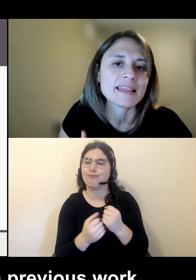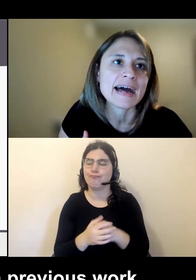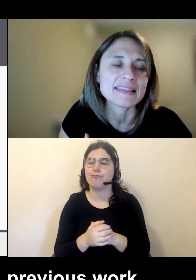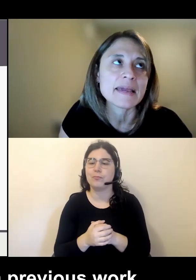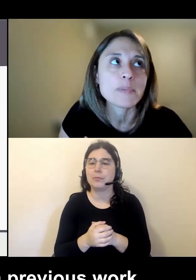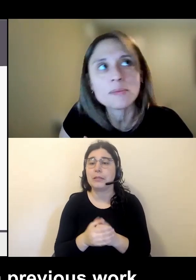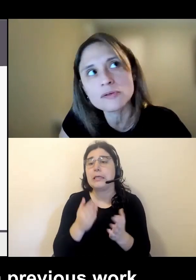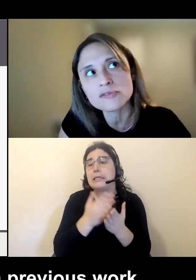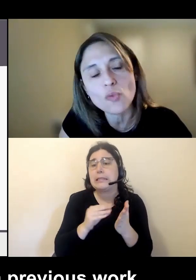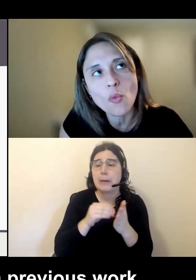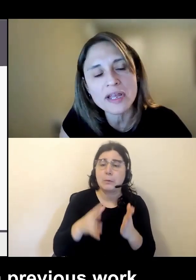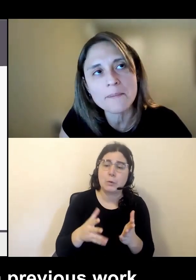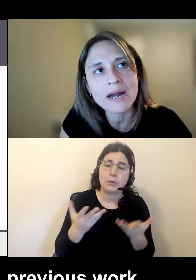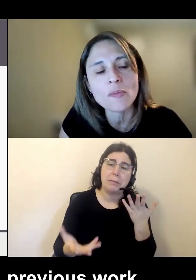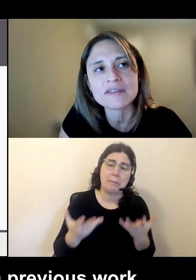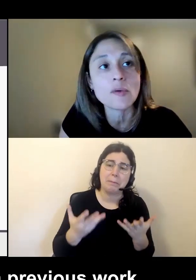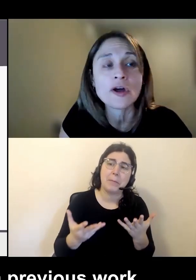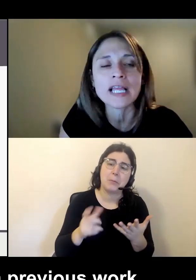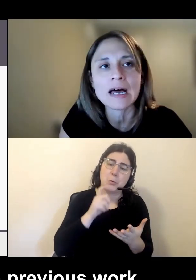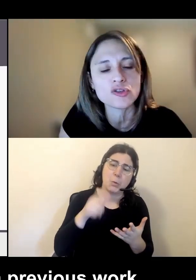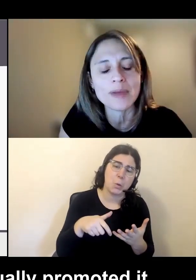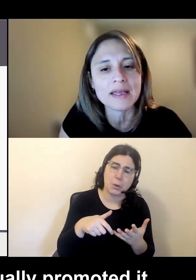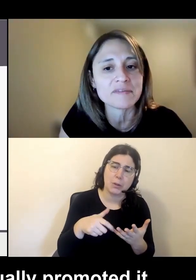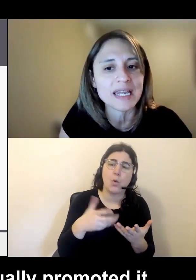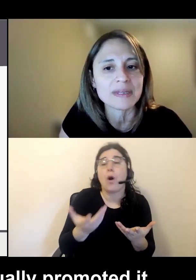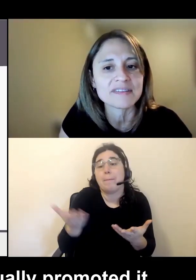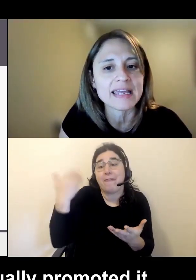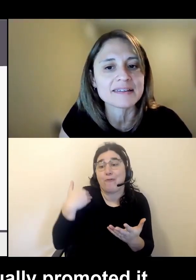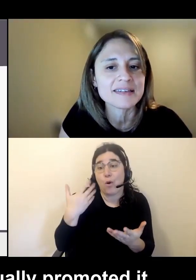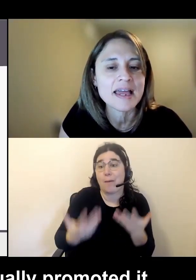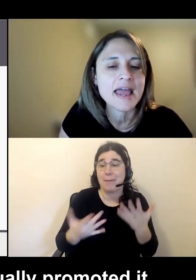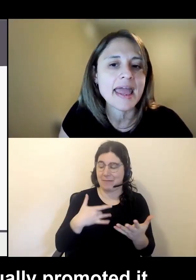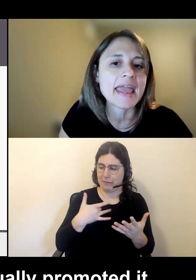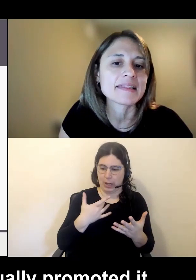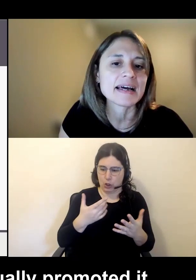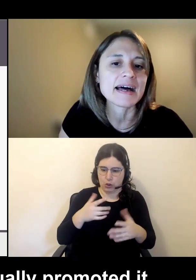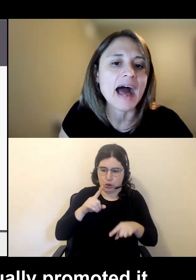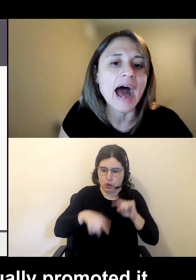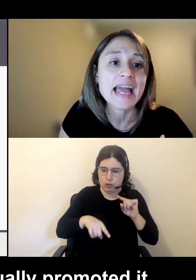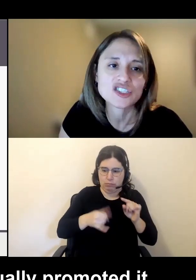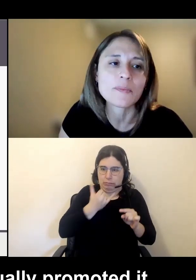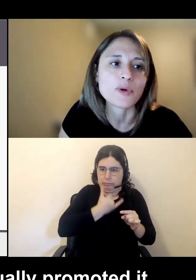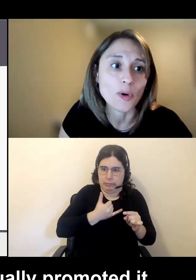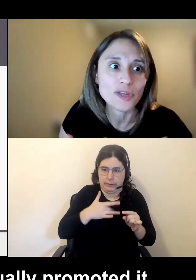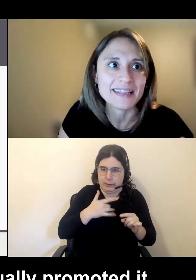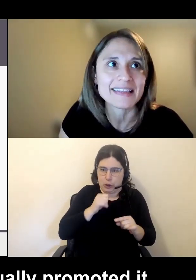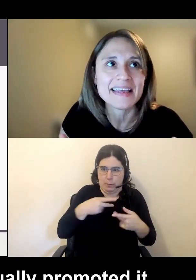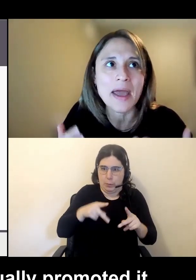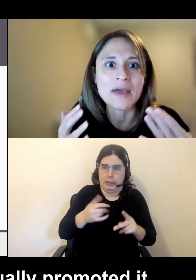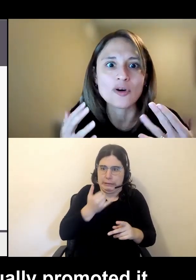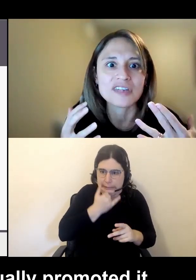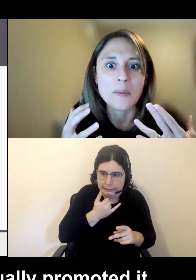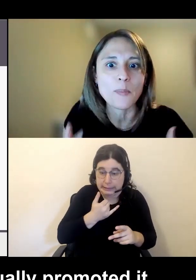told me that in previous work environments, they were not allowed to make as many mistakes. And I actually promoted